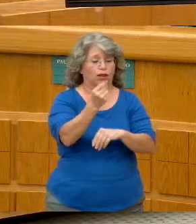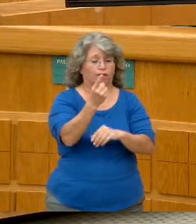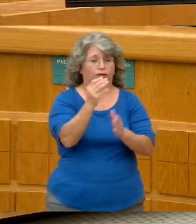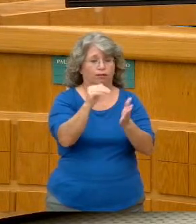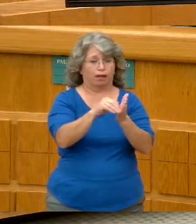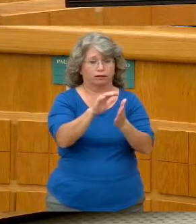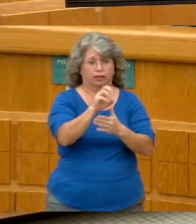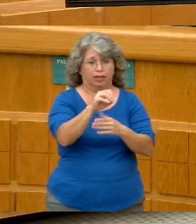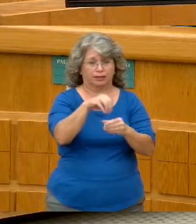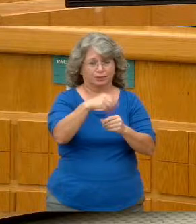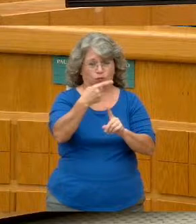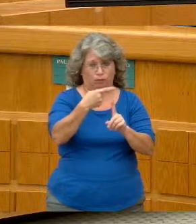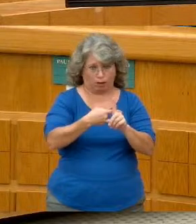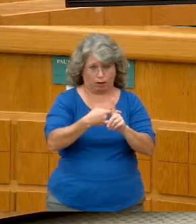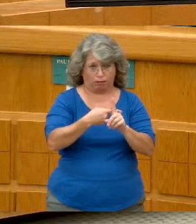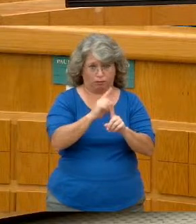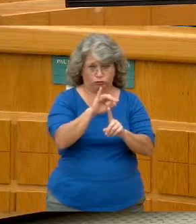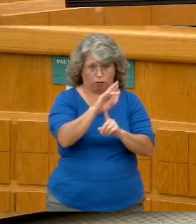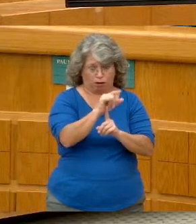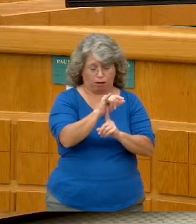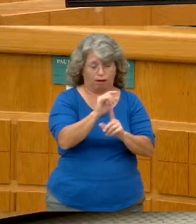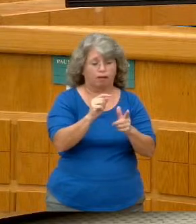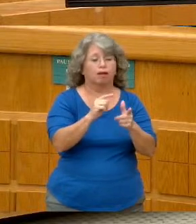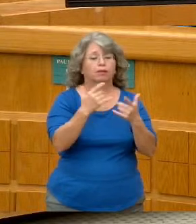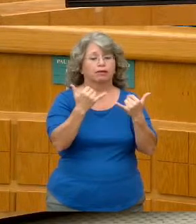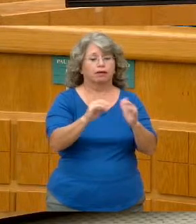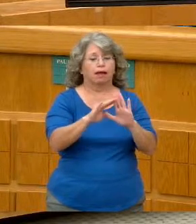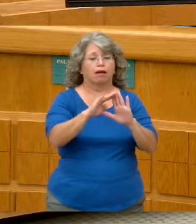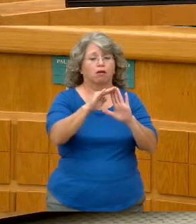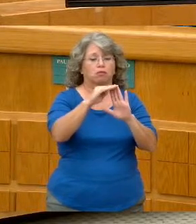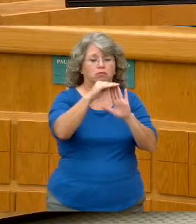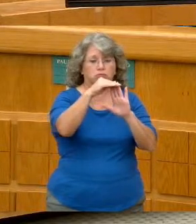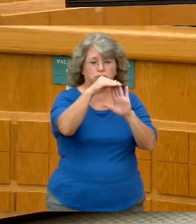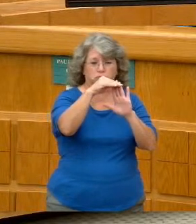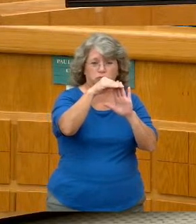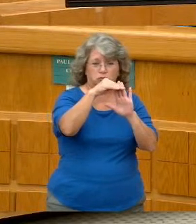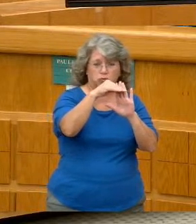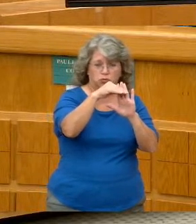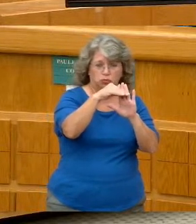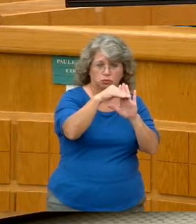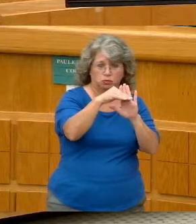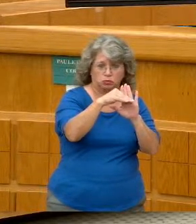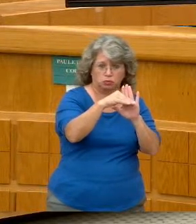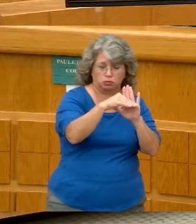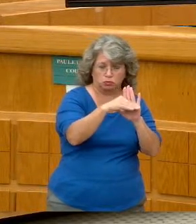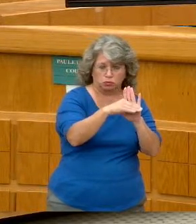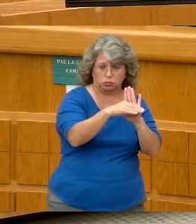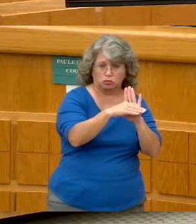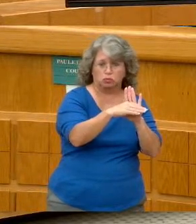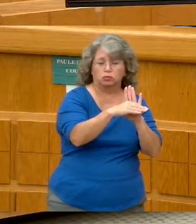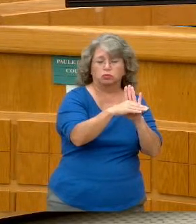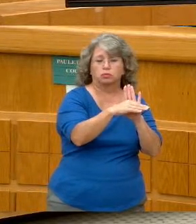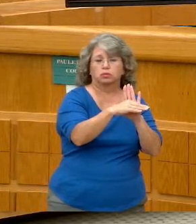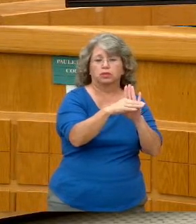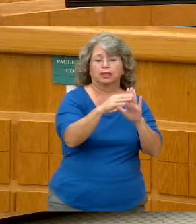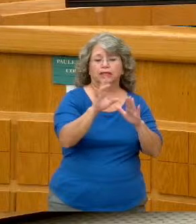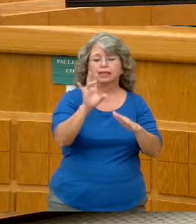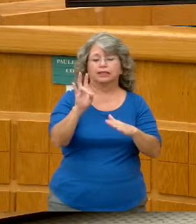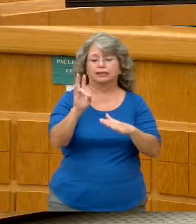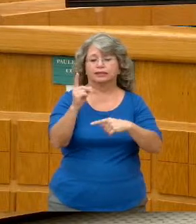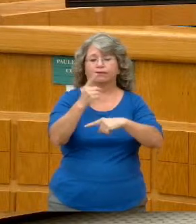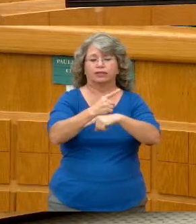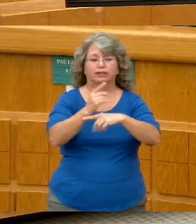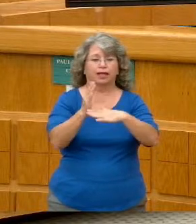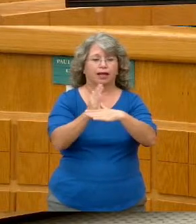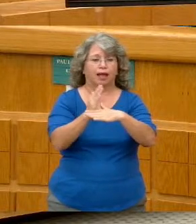alone. And then we've come back down, and so we're down here at this point. So the 7-day average, just for